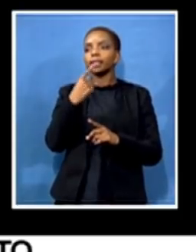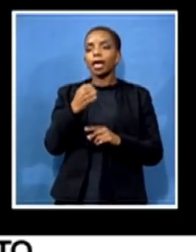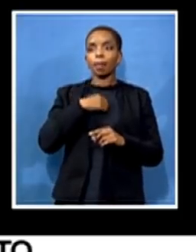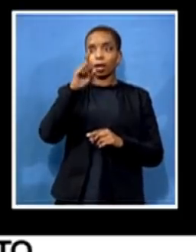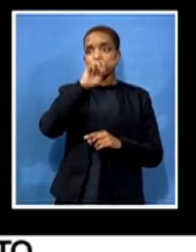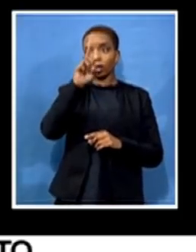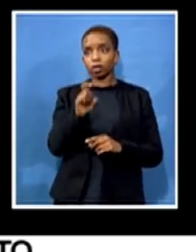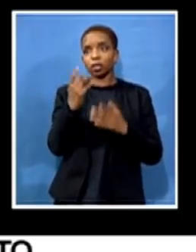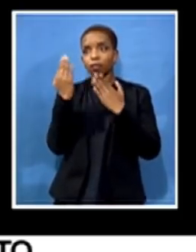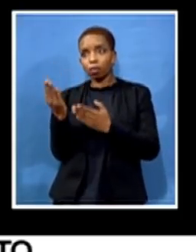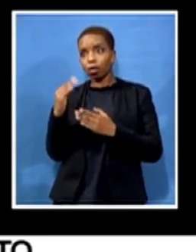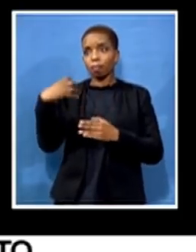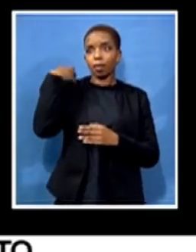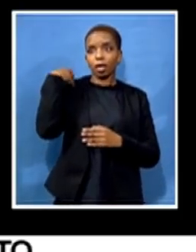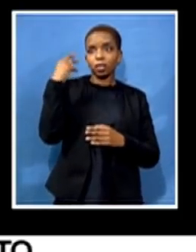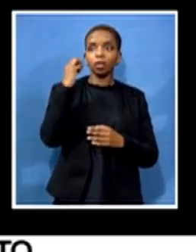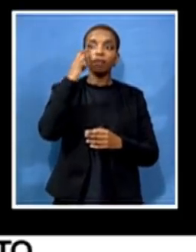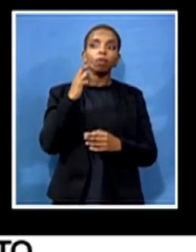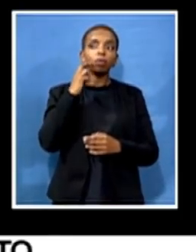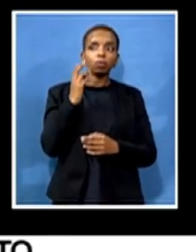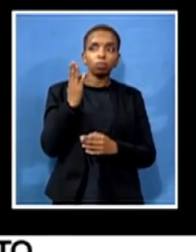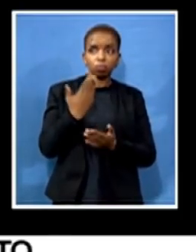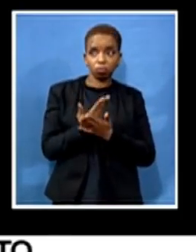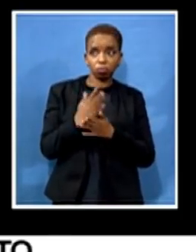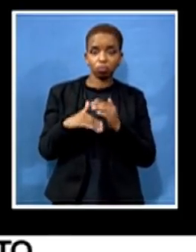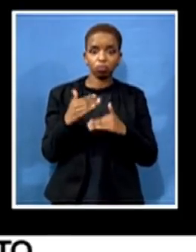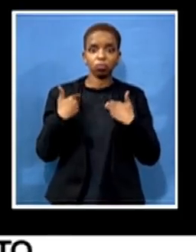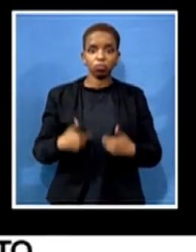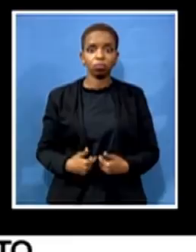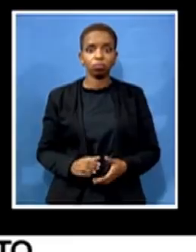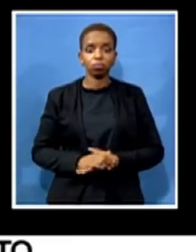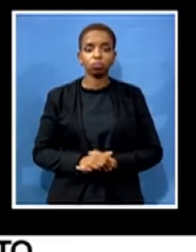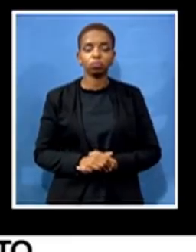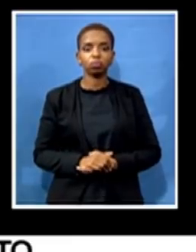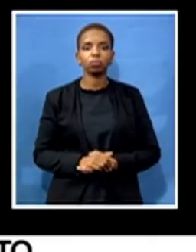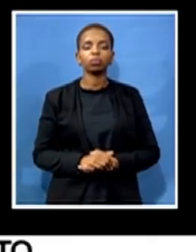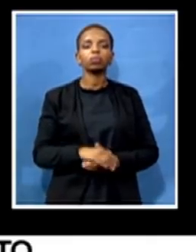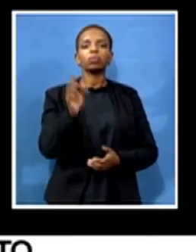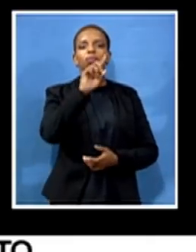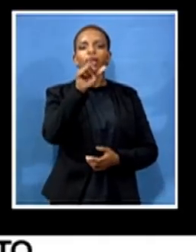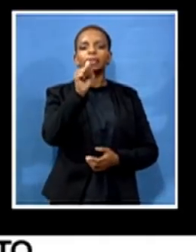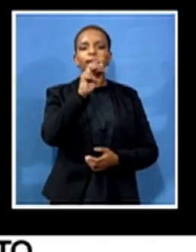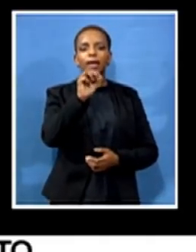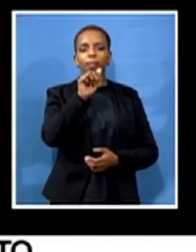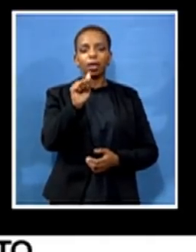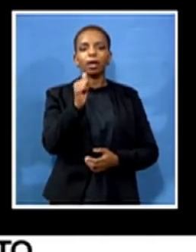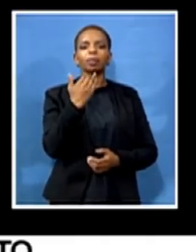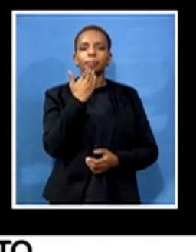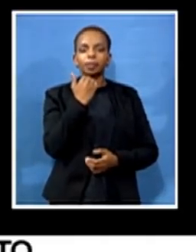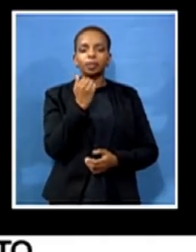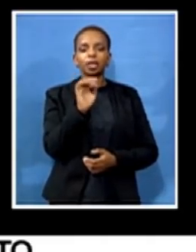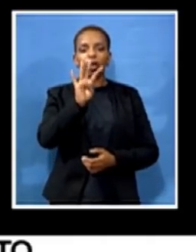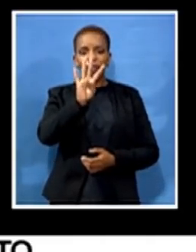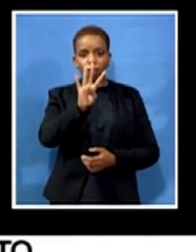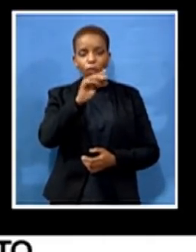now. Wait a bit, thank you. Can we have the next name? Zama, can we have at least 4 names, and then I will add the chairpersons.